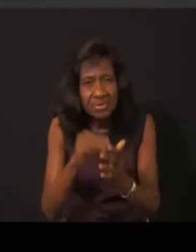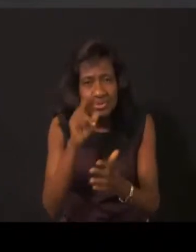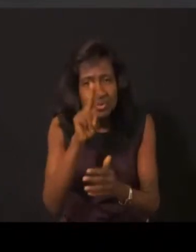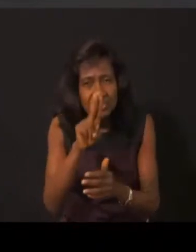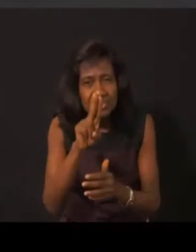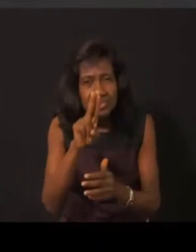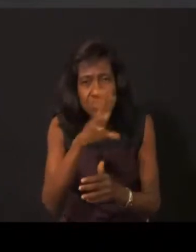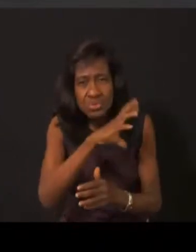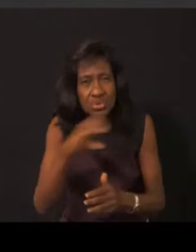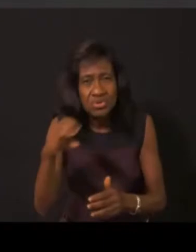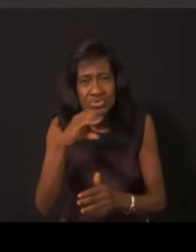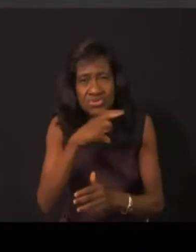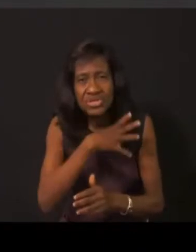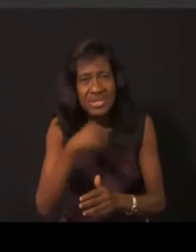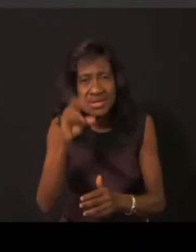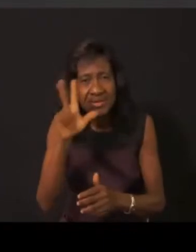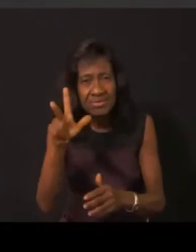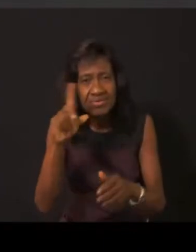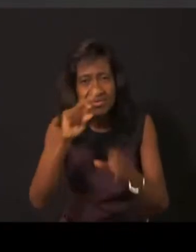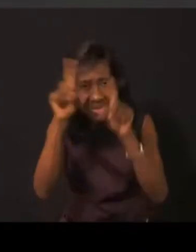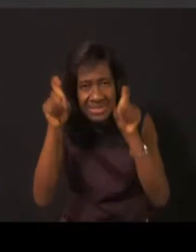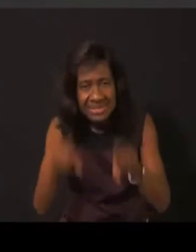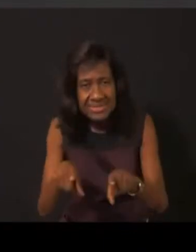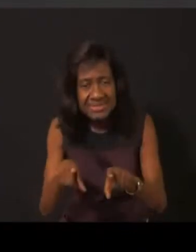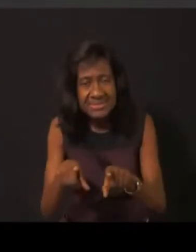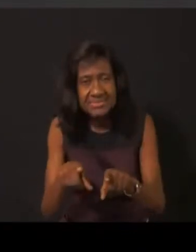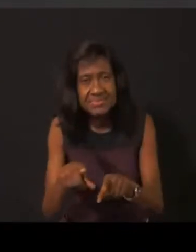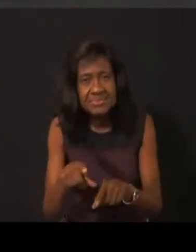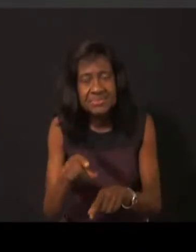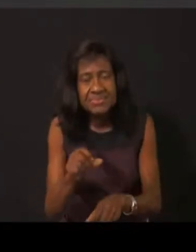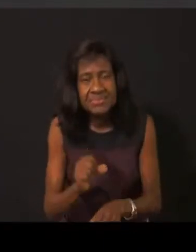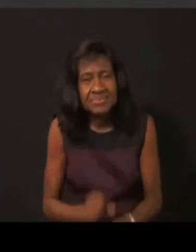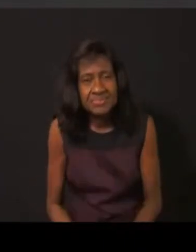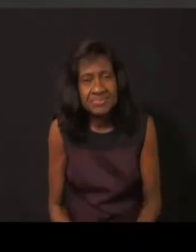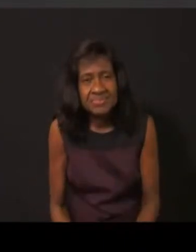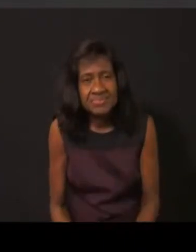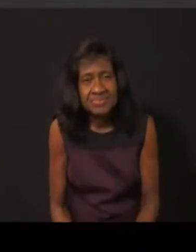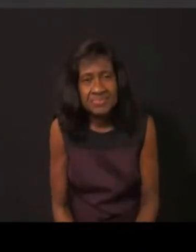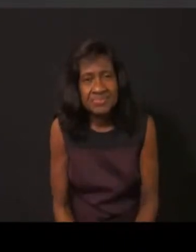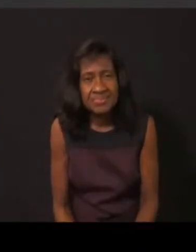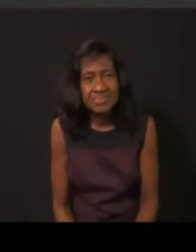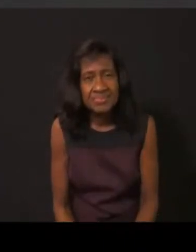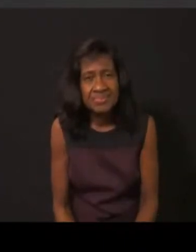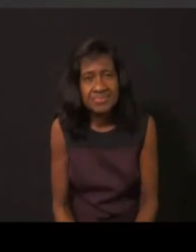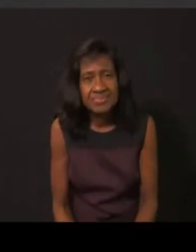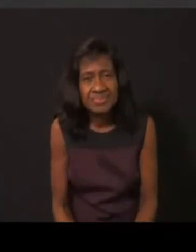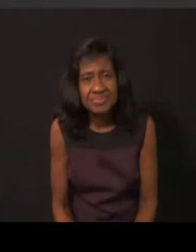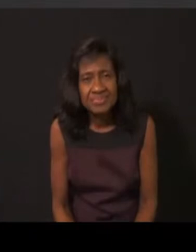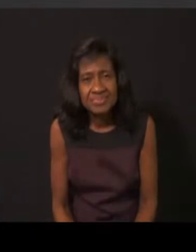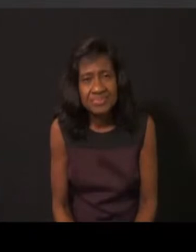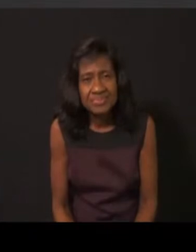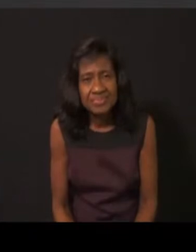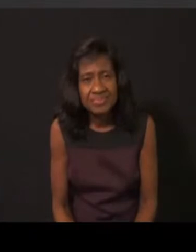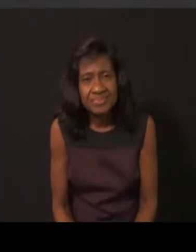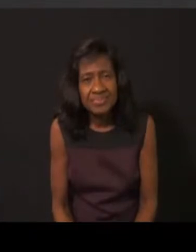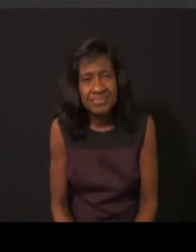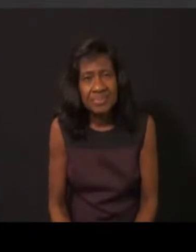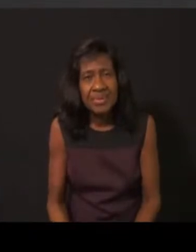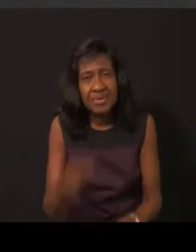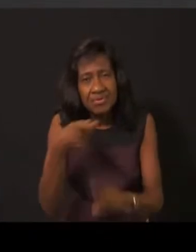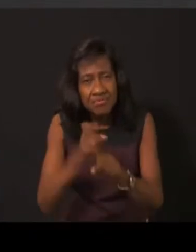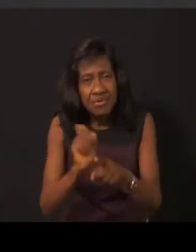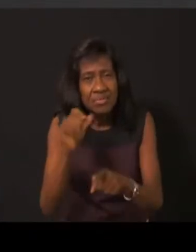25,203 tests, so we can see that 25,000 tests since that time have also been negative. As